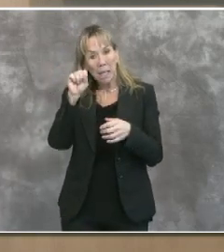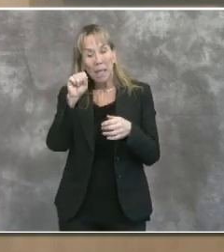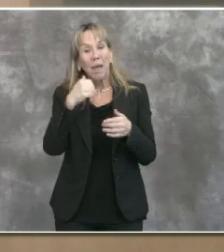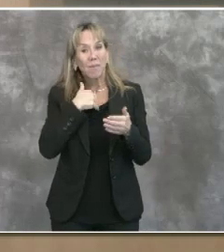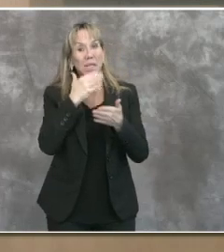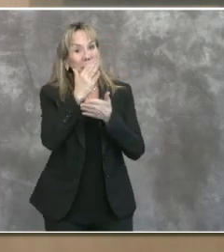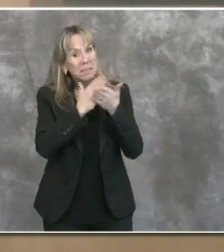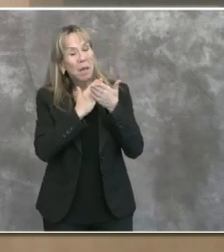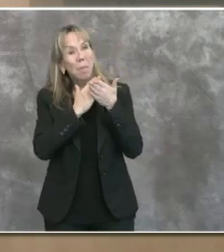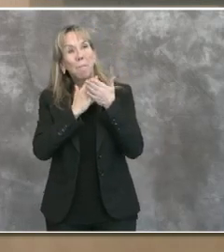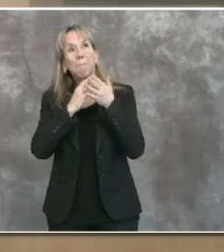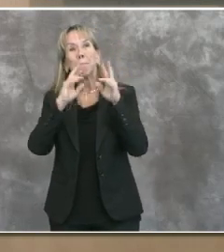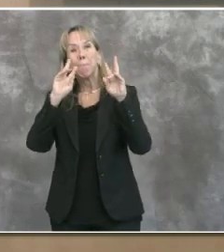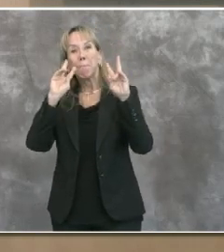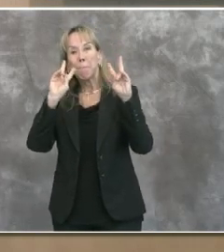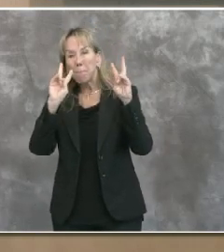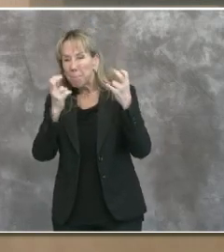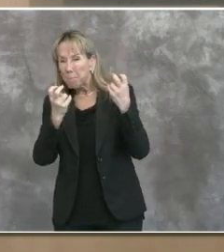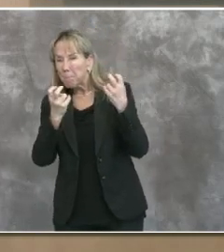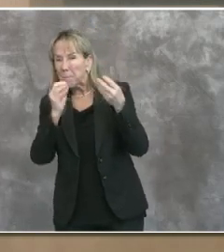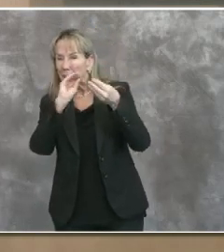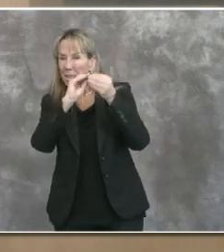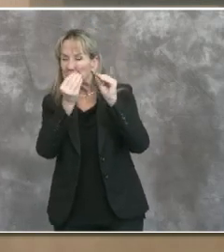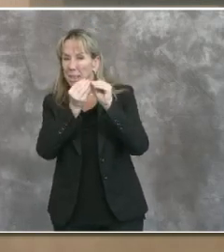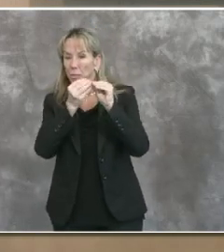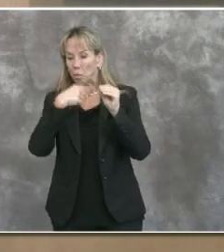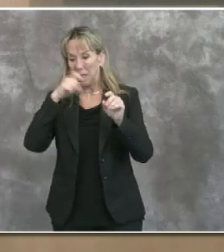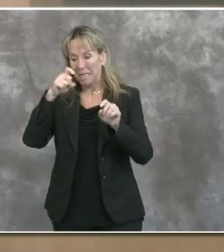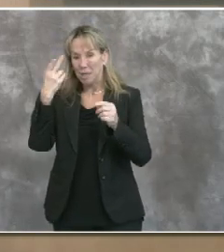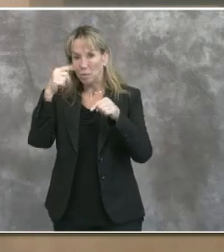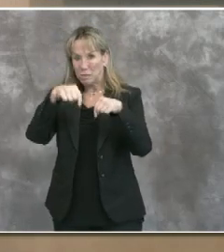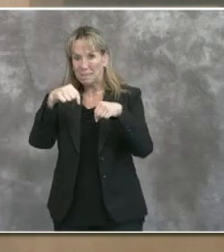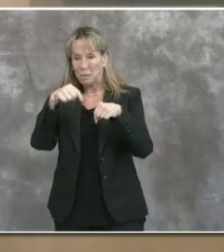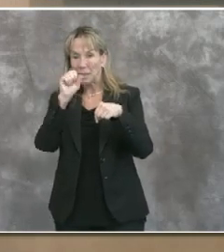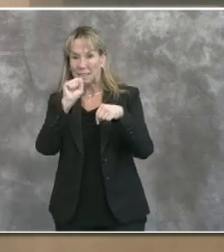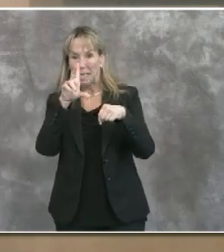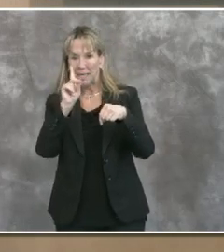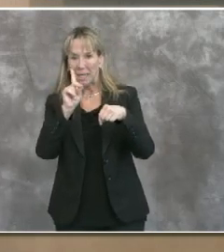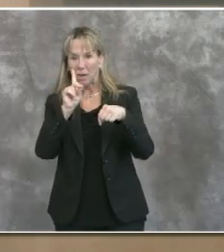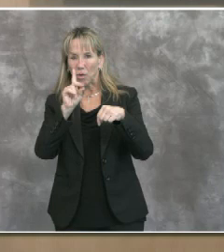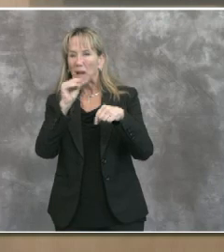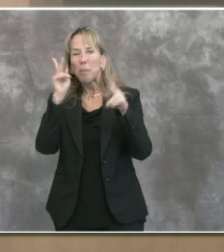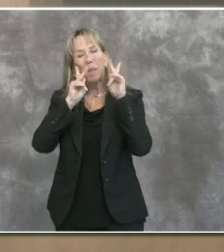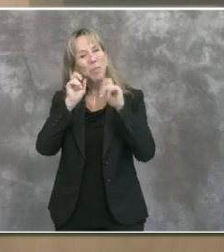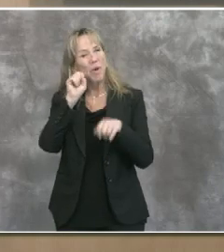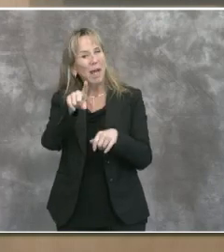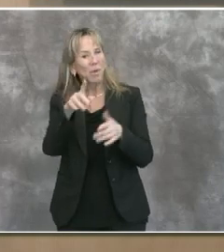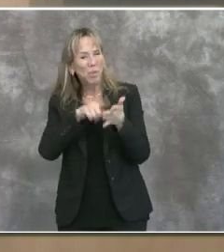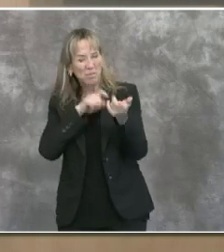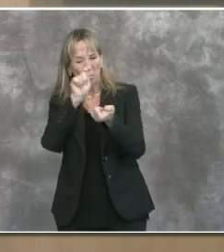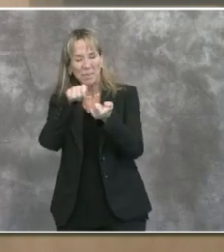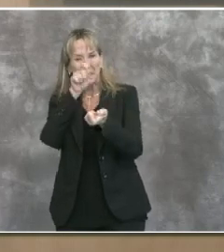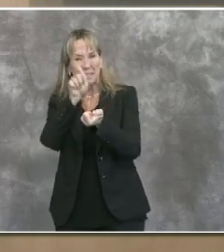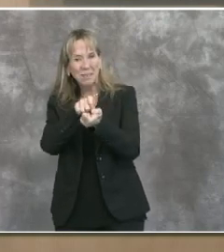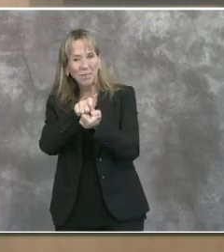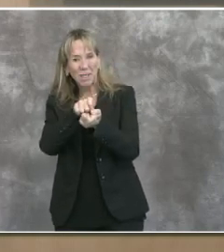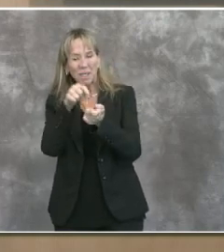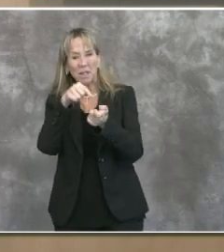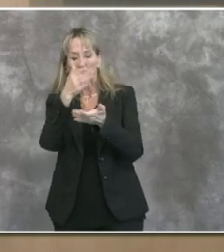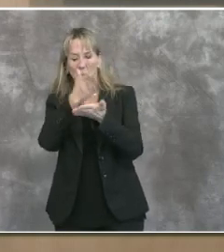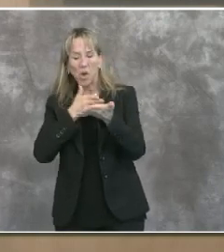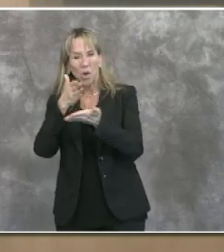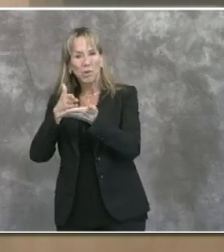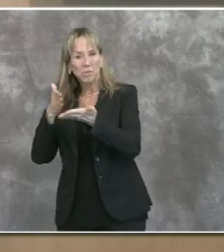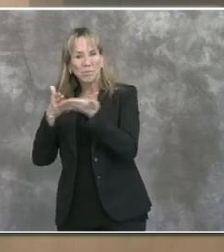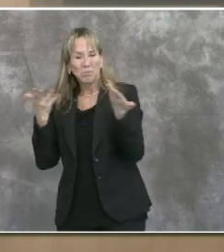some capacity that needs to be used within San Diego, and the question is, what are the specific parts of